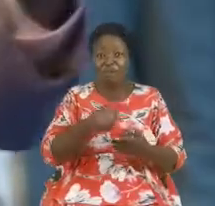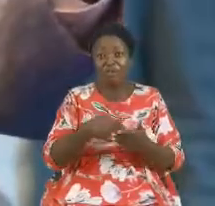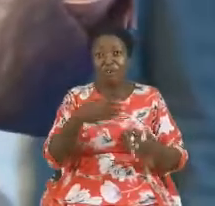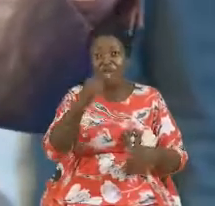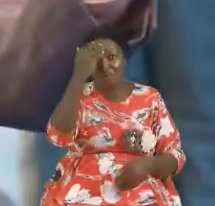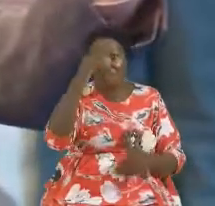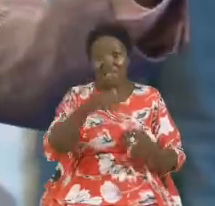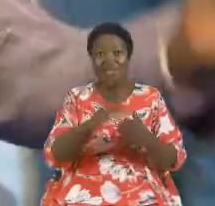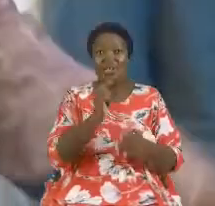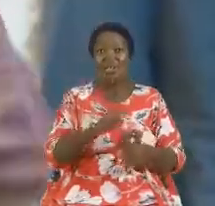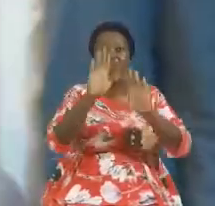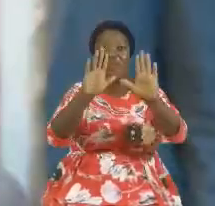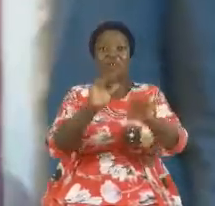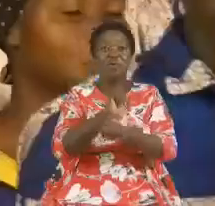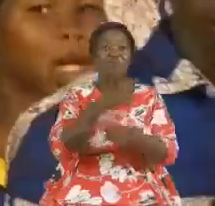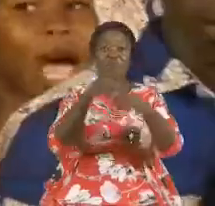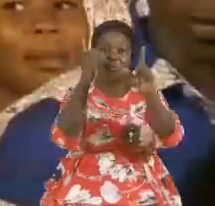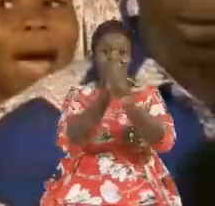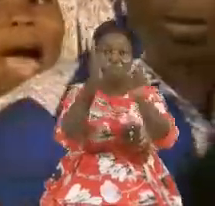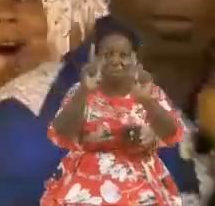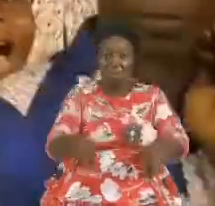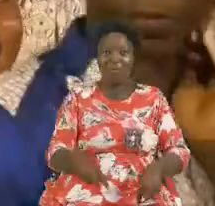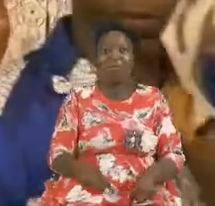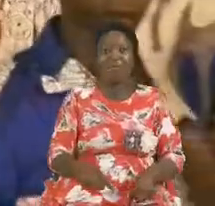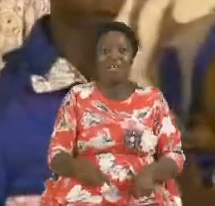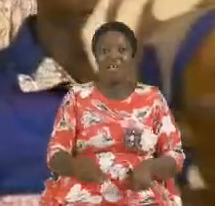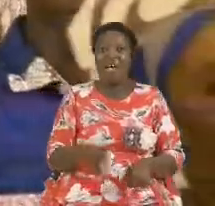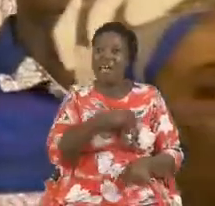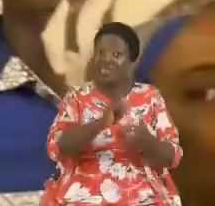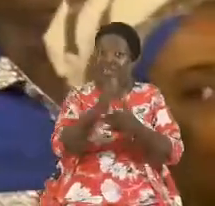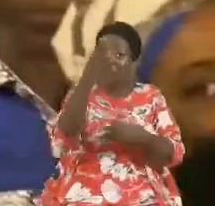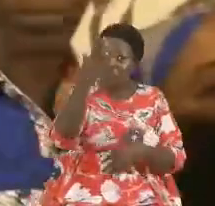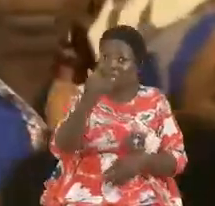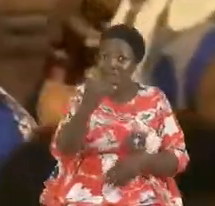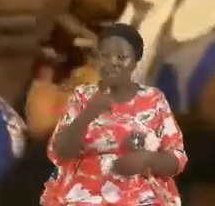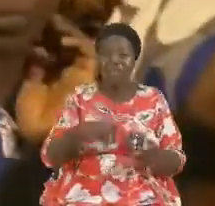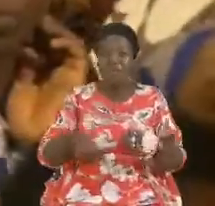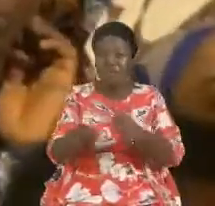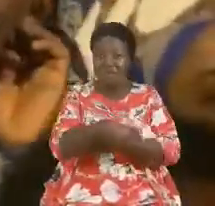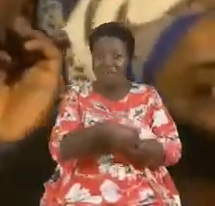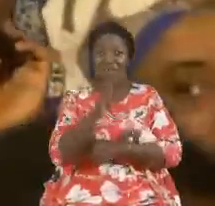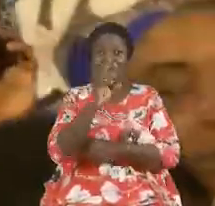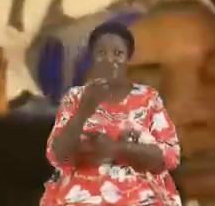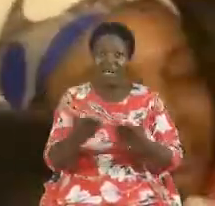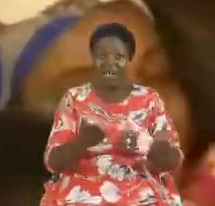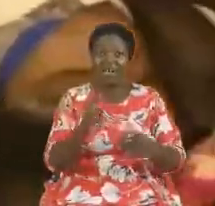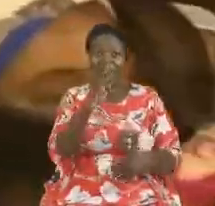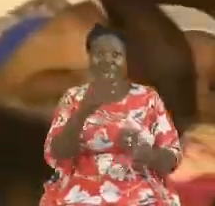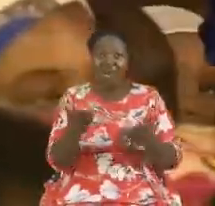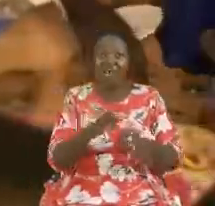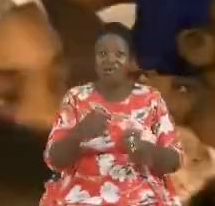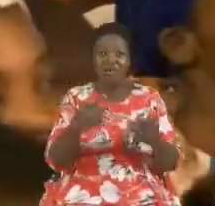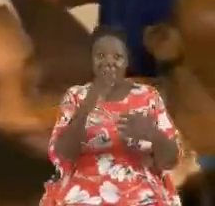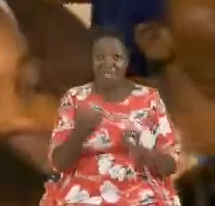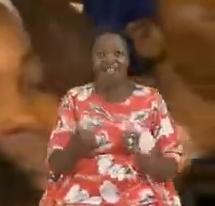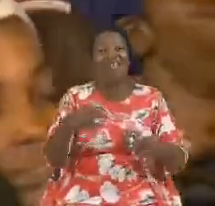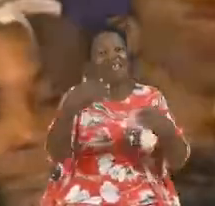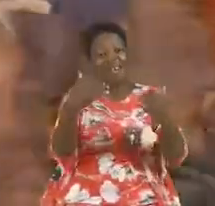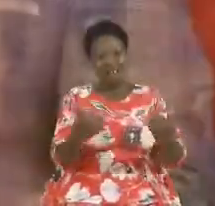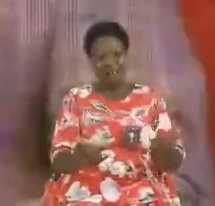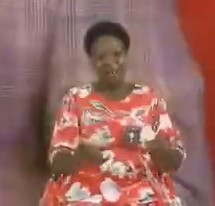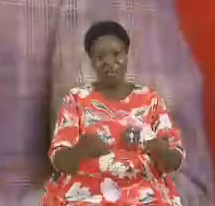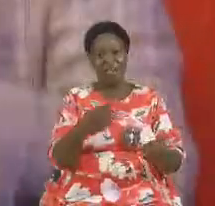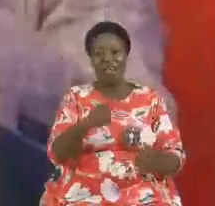bam, the miracle will come. That's the reason why today you are here, you are here, you are